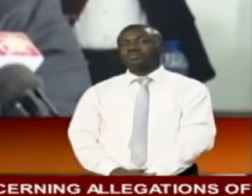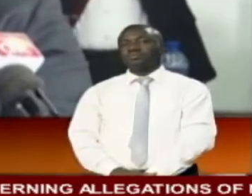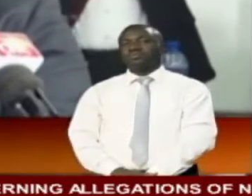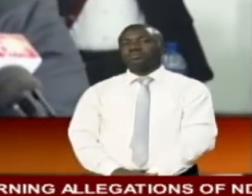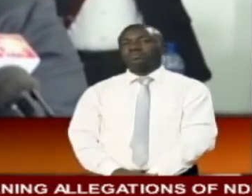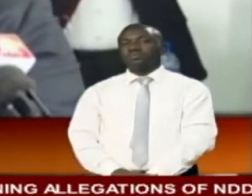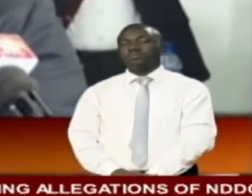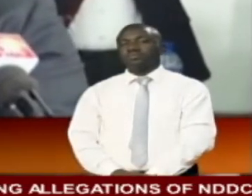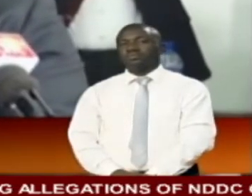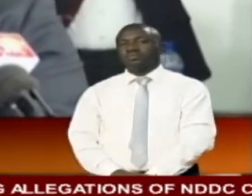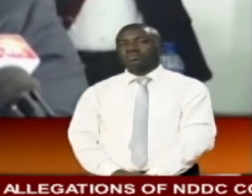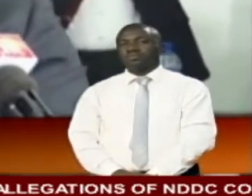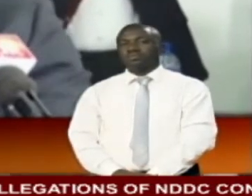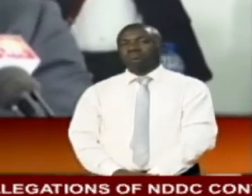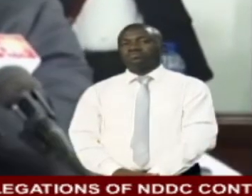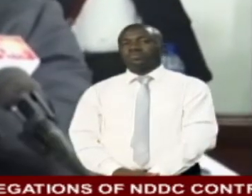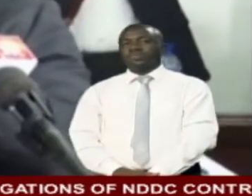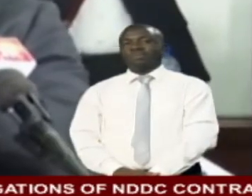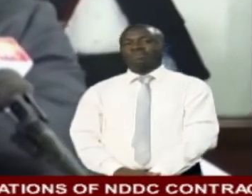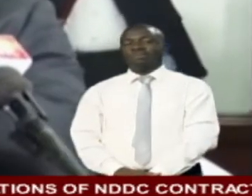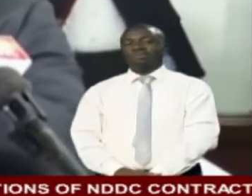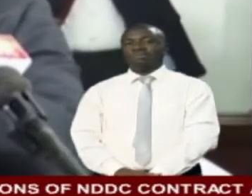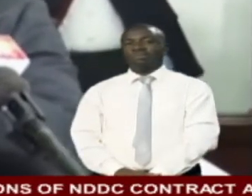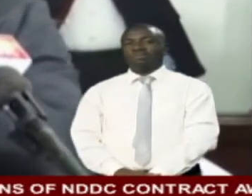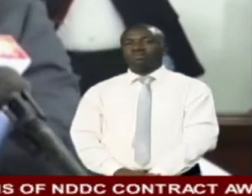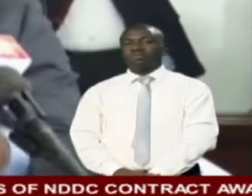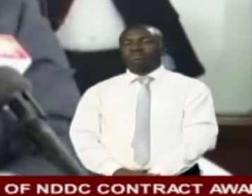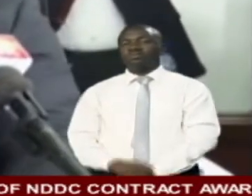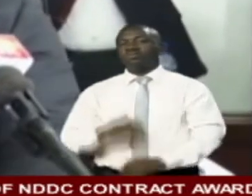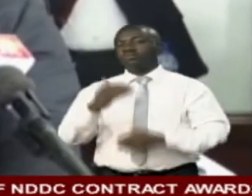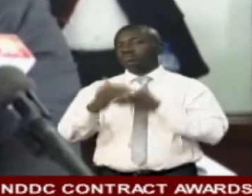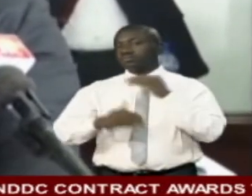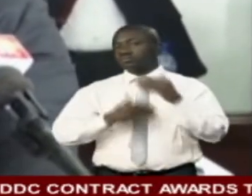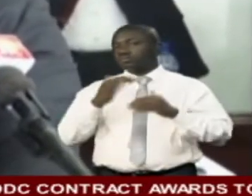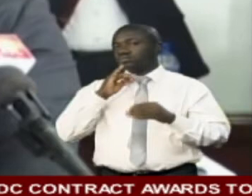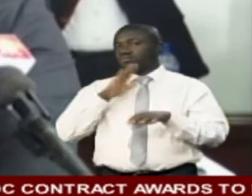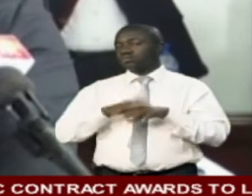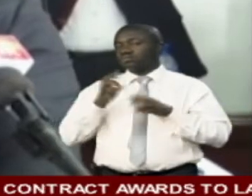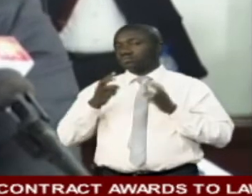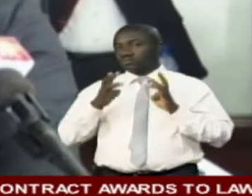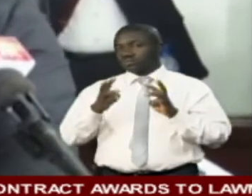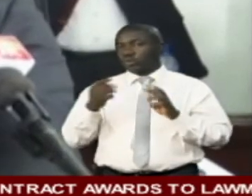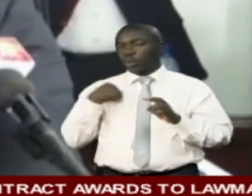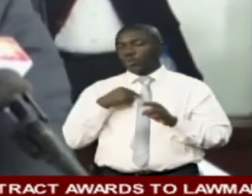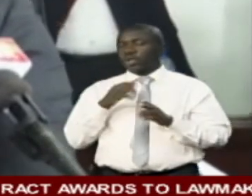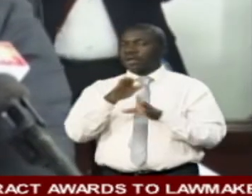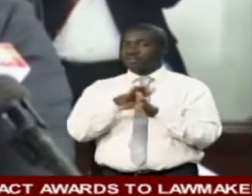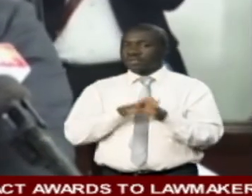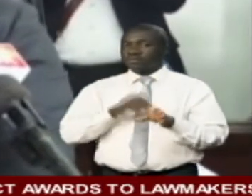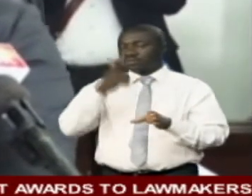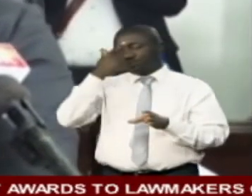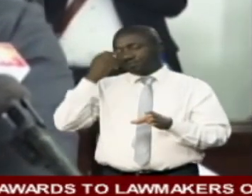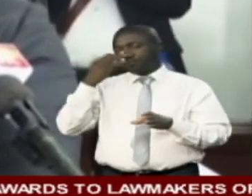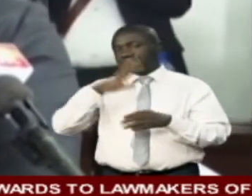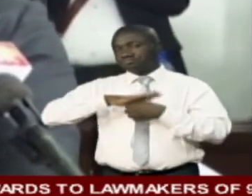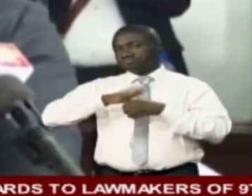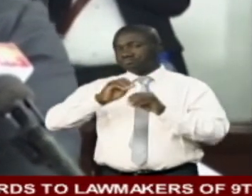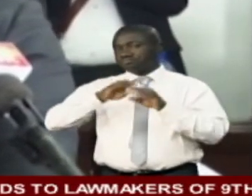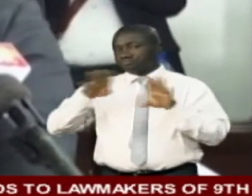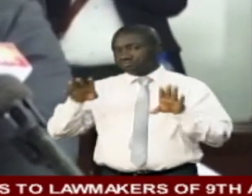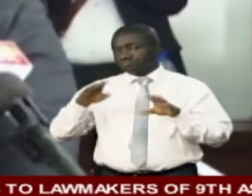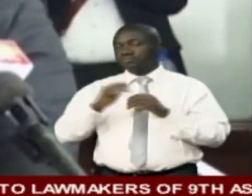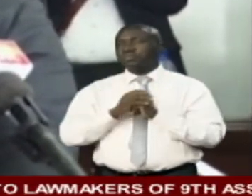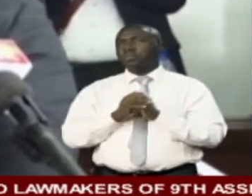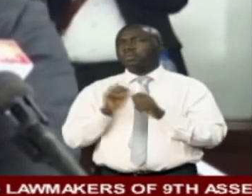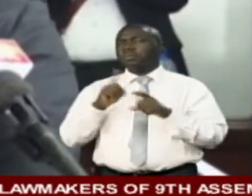And the process is well underway. We've had a slight delay because of the pandemic, COVID-19 pandemic. But be